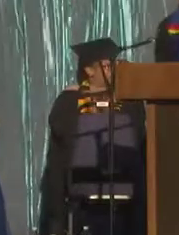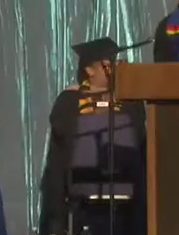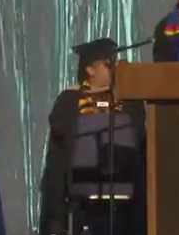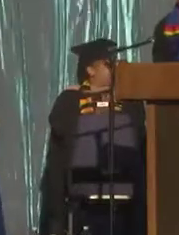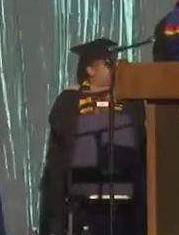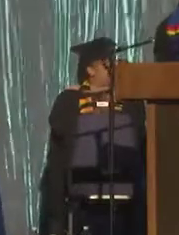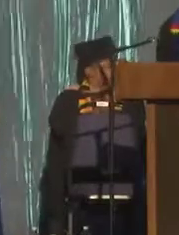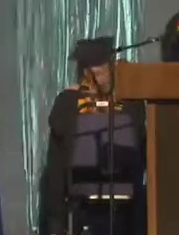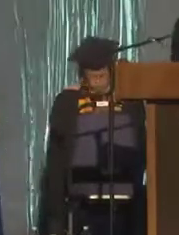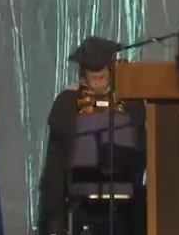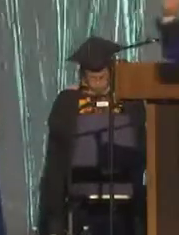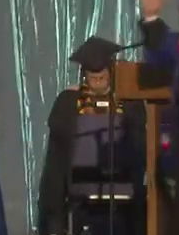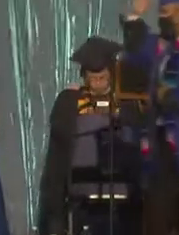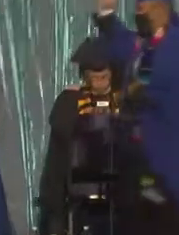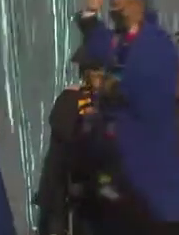Jose Gomez.